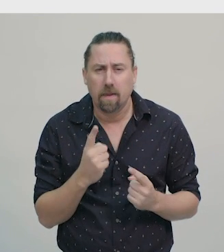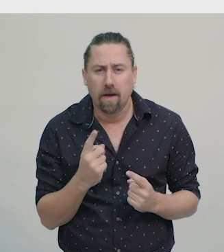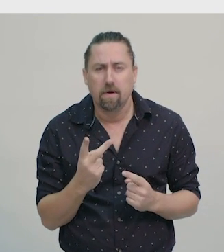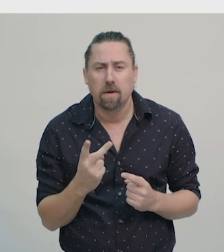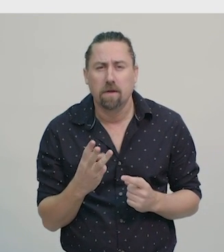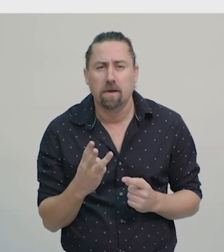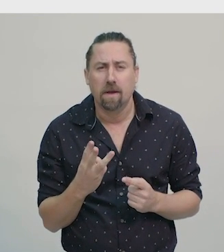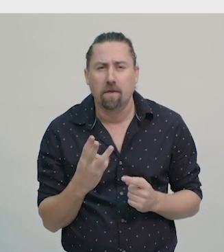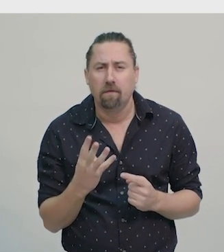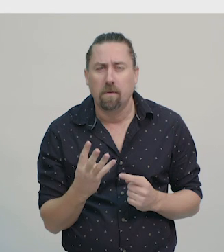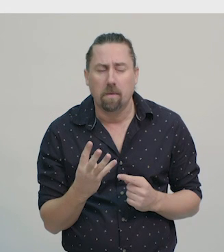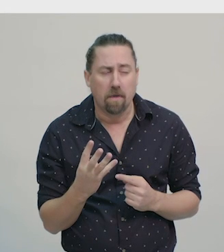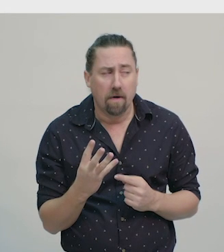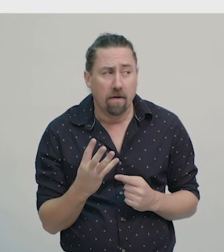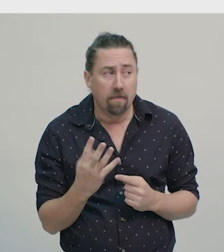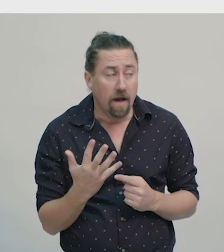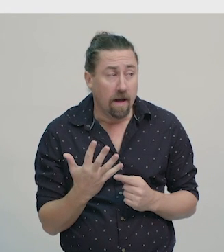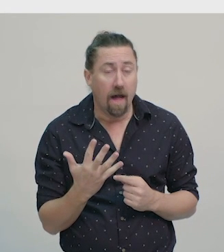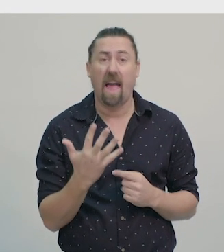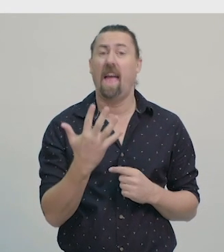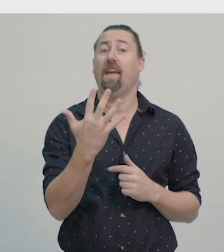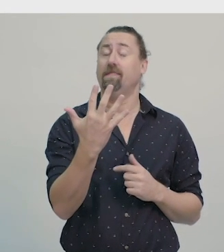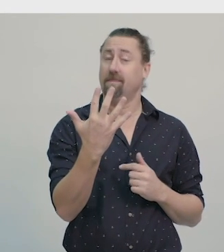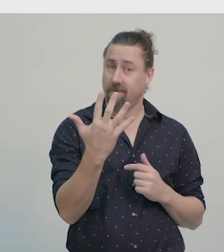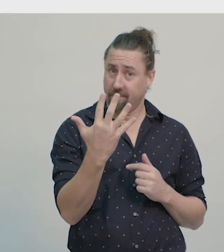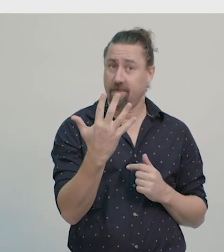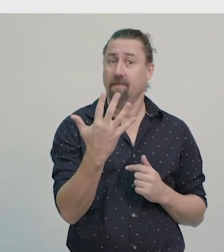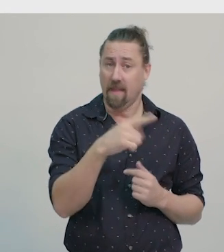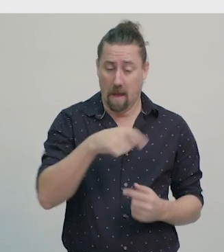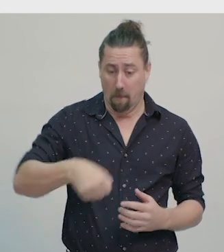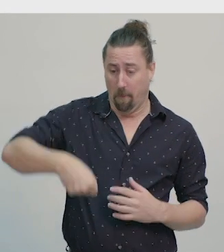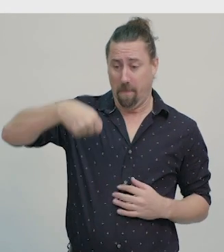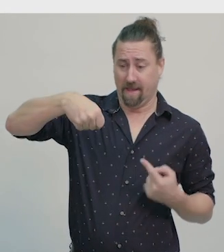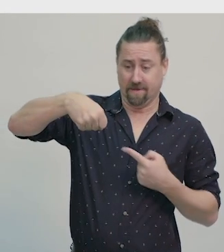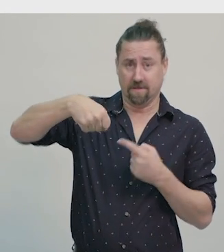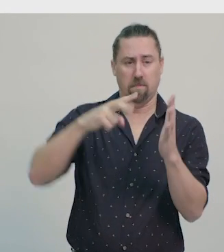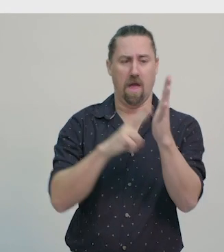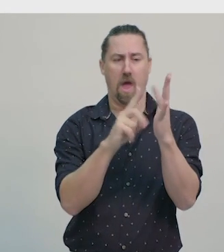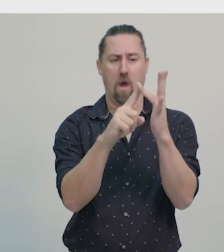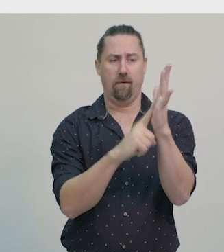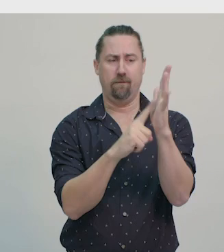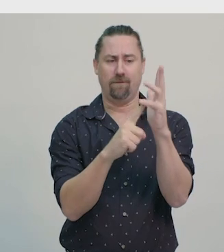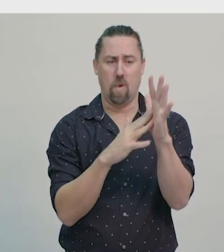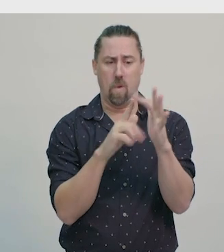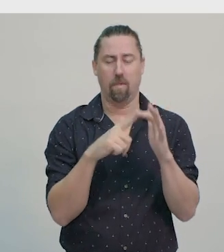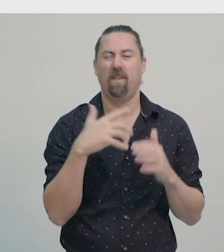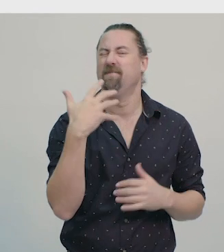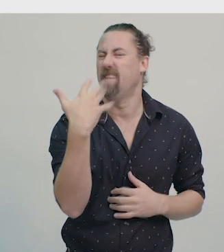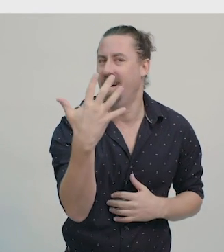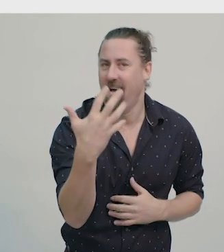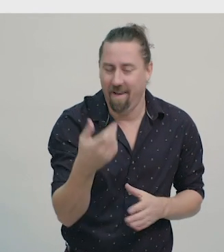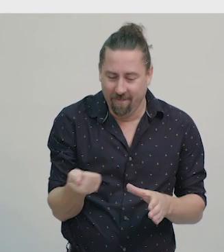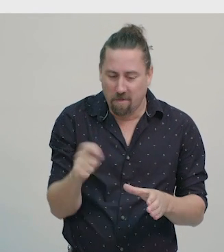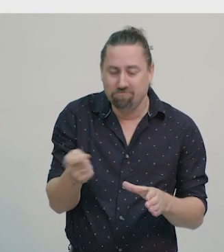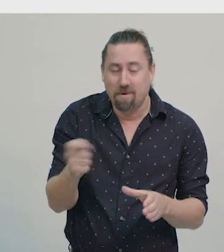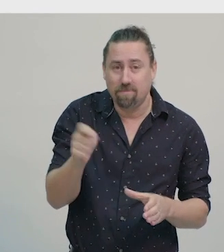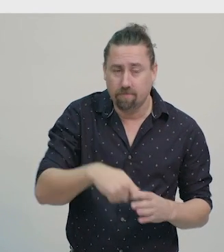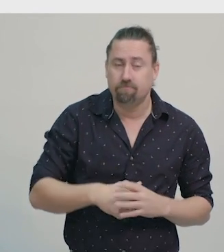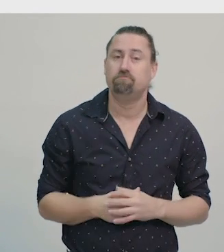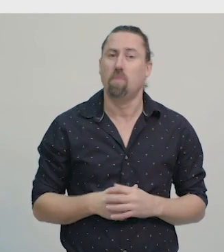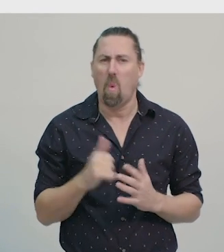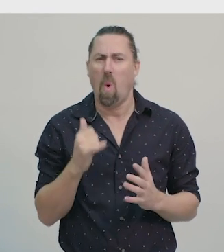jump, the judge needs to measure the length of my jump. We can also measure how tall things are. Do you know how tall you